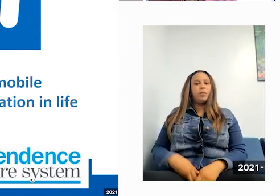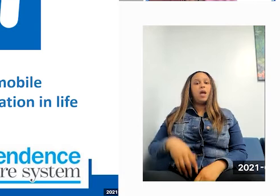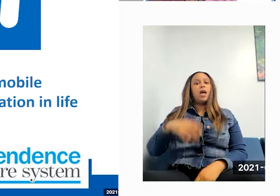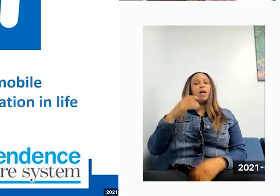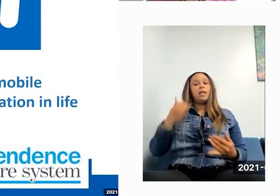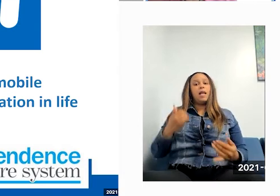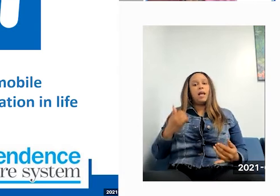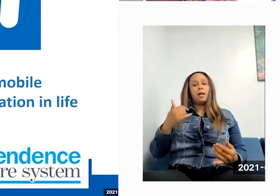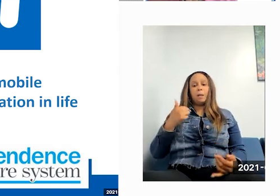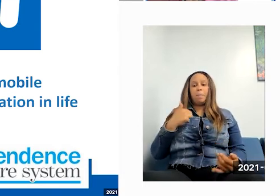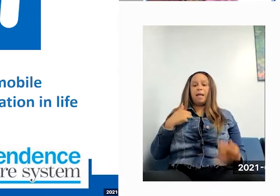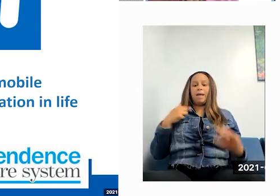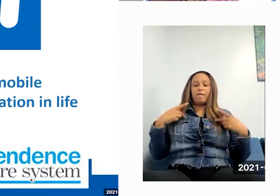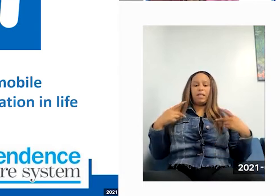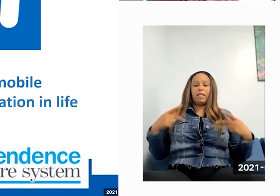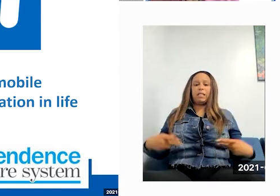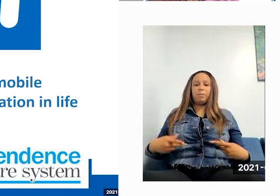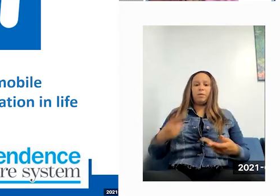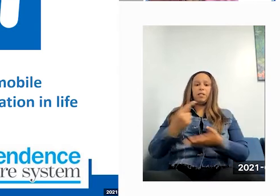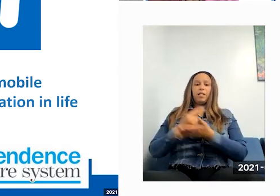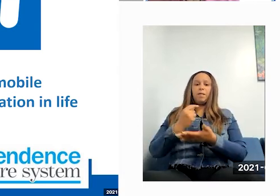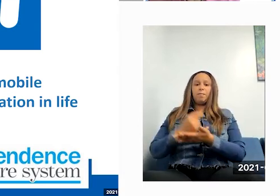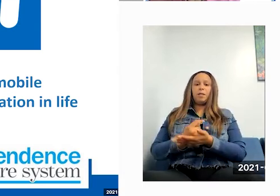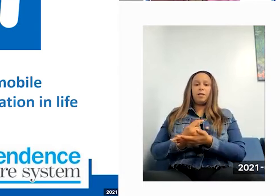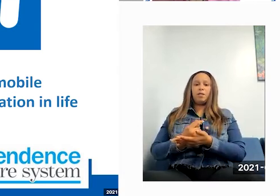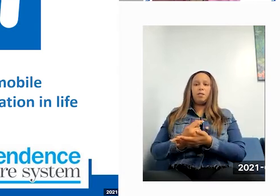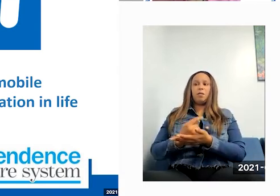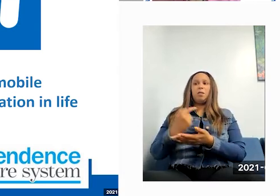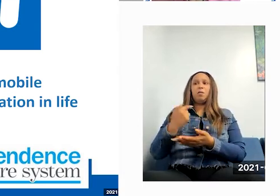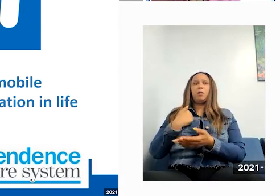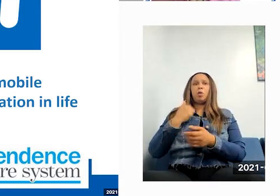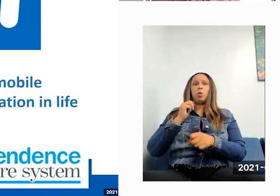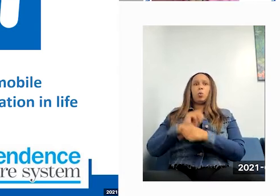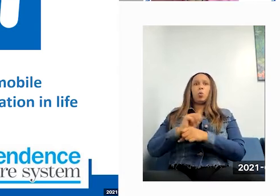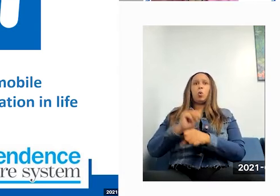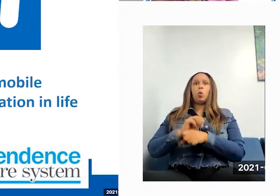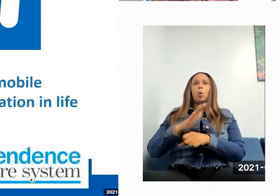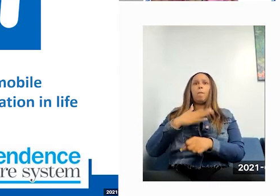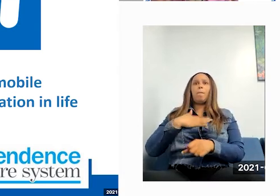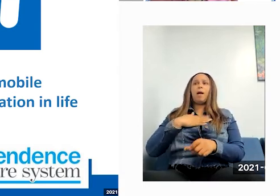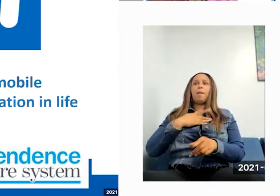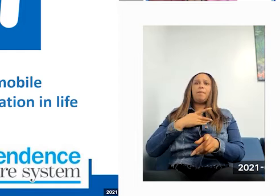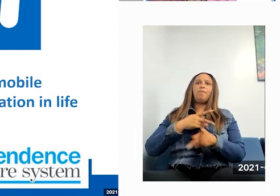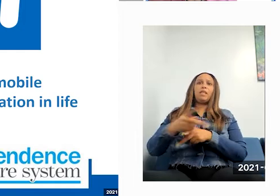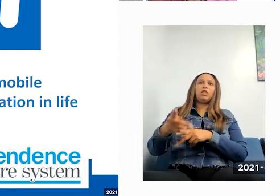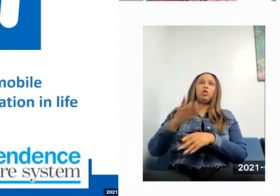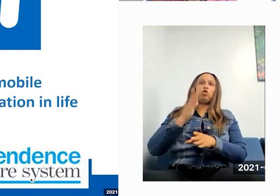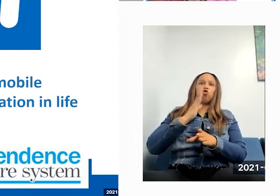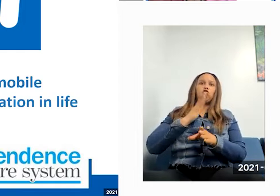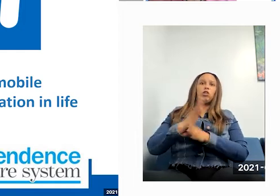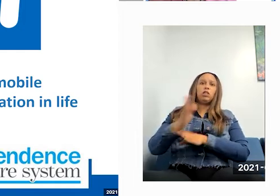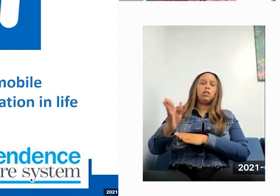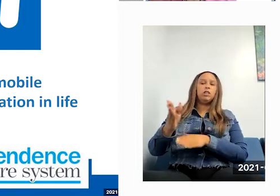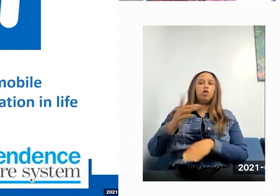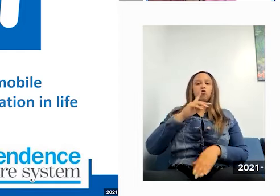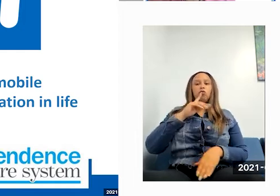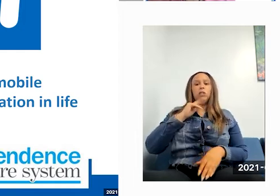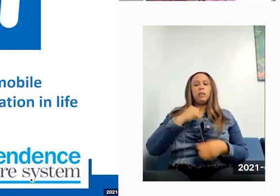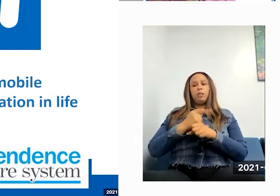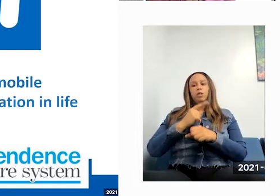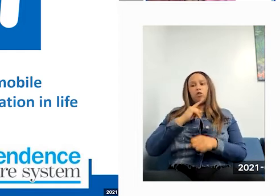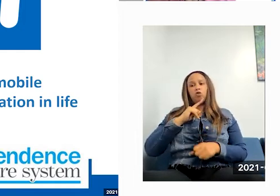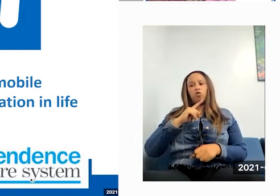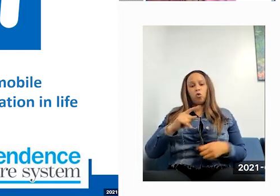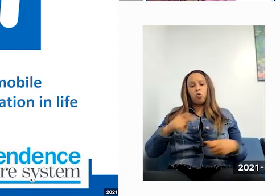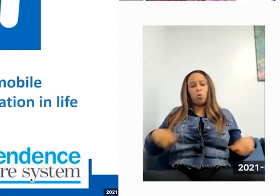physical therapist, have worked my professional career to be sure that wheelchairs are viewed as a